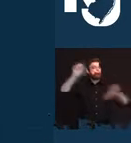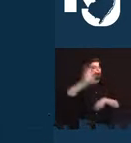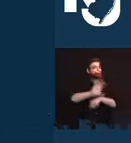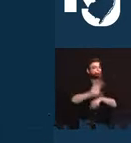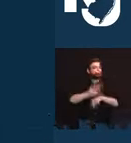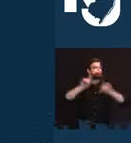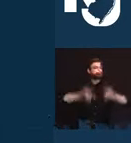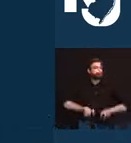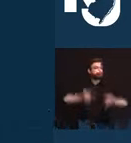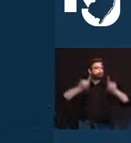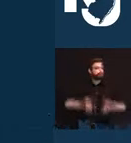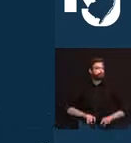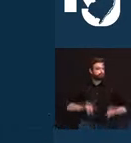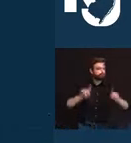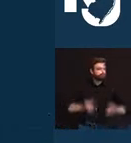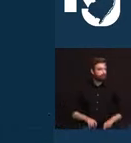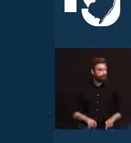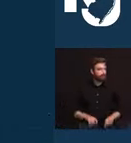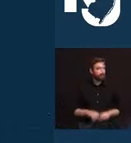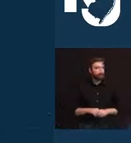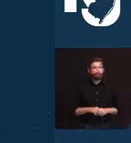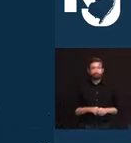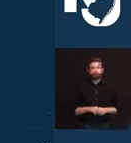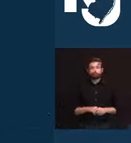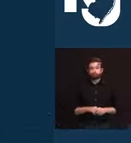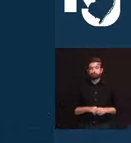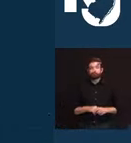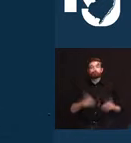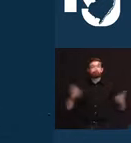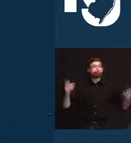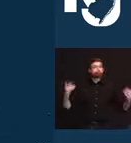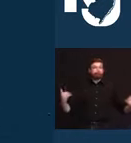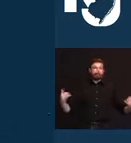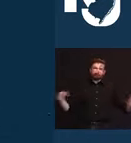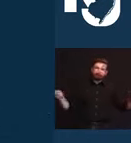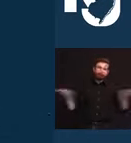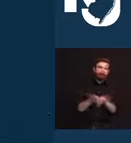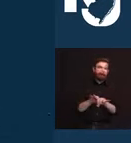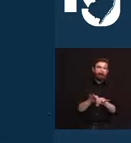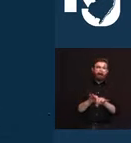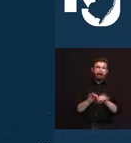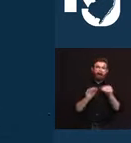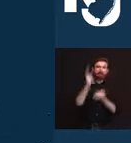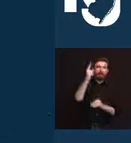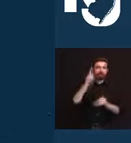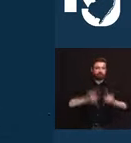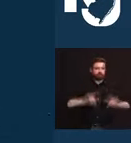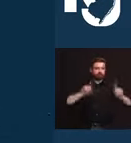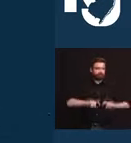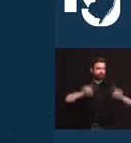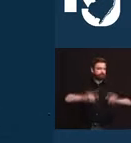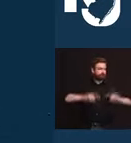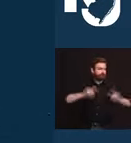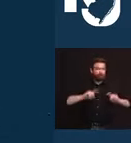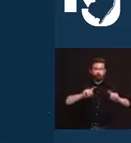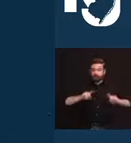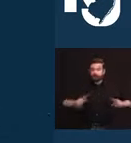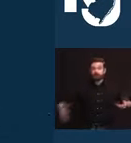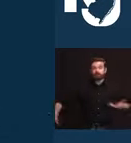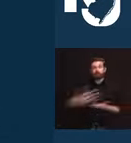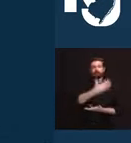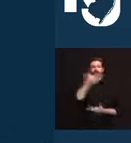testing. The more tests we record, the better the data we receive. And the better the data that we receive, the more surely we